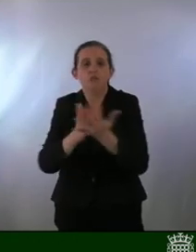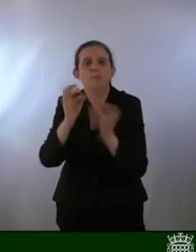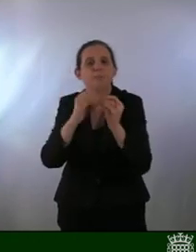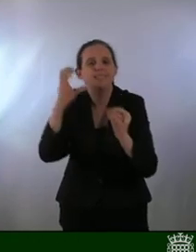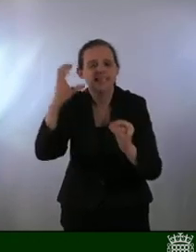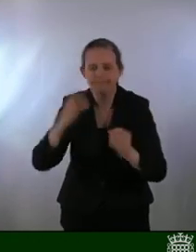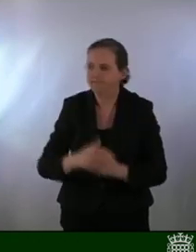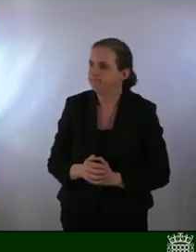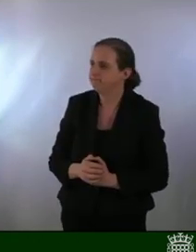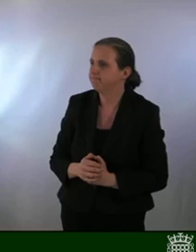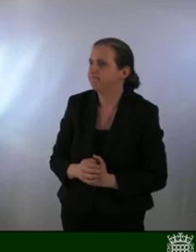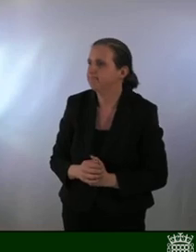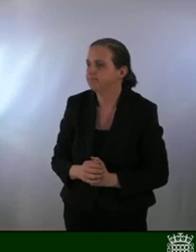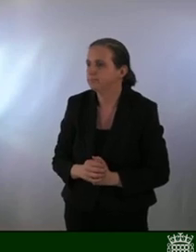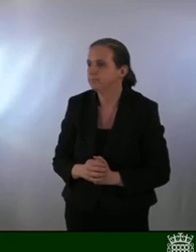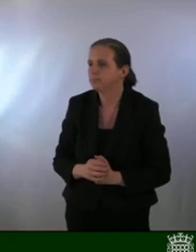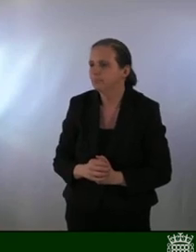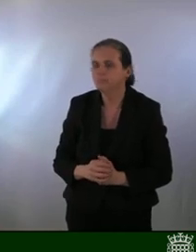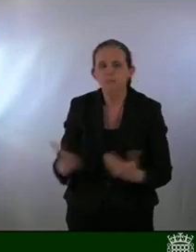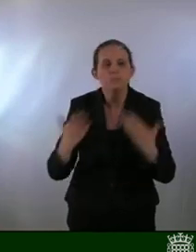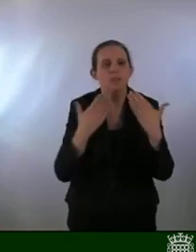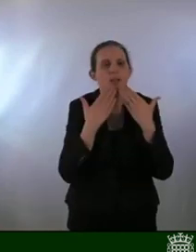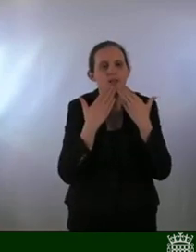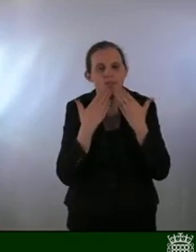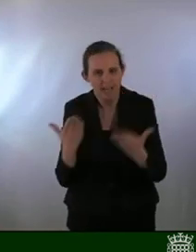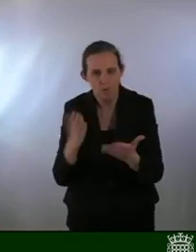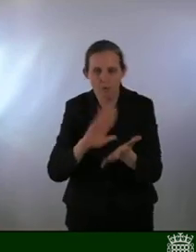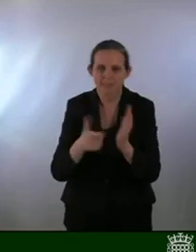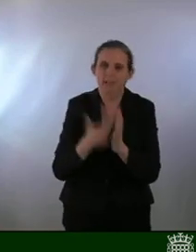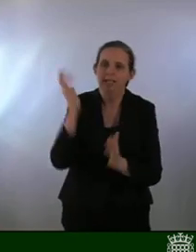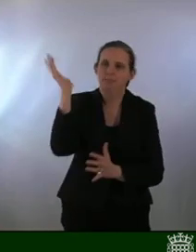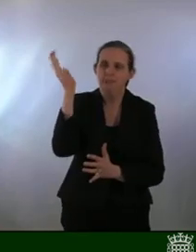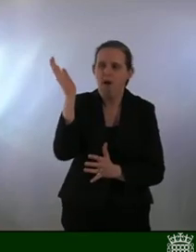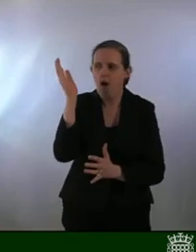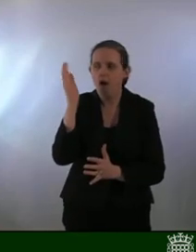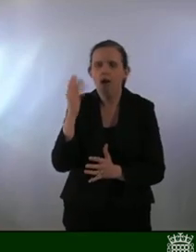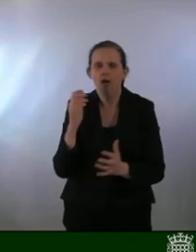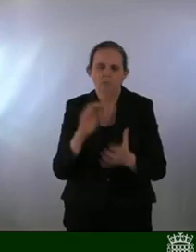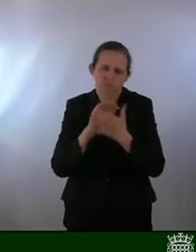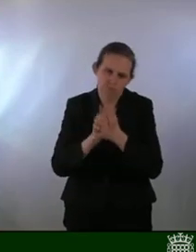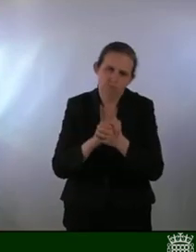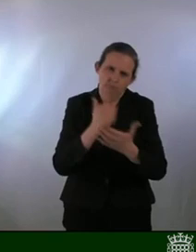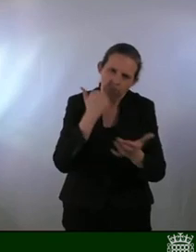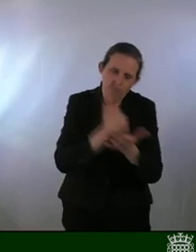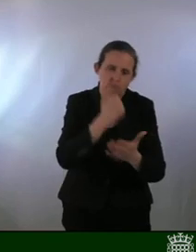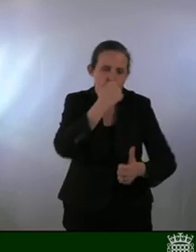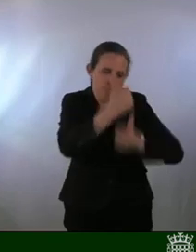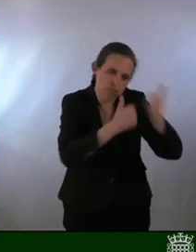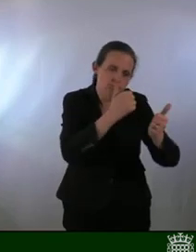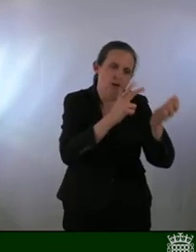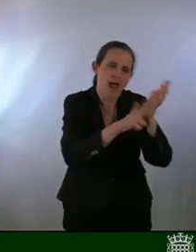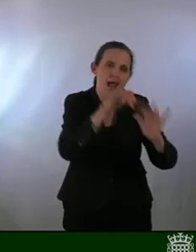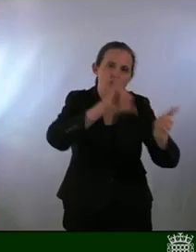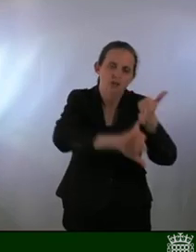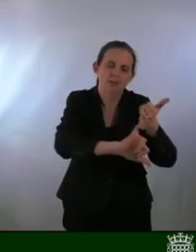Whitford. Thank you, Mr. Speaker. Can I go on record too for thanking the fantastic work of our NHS and care workers